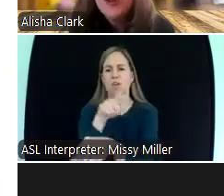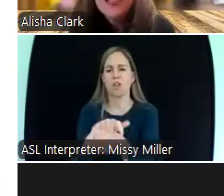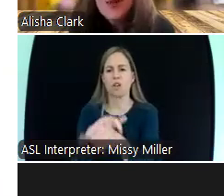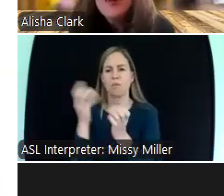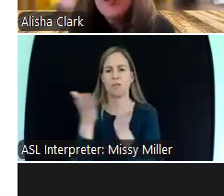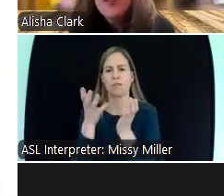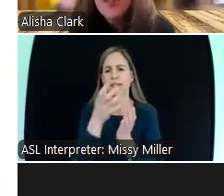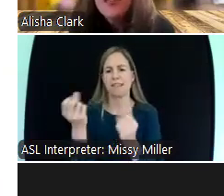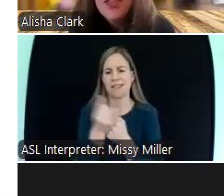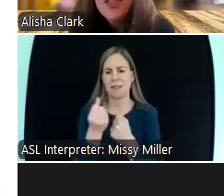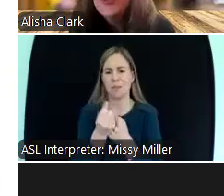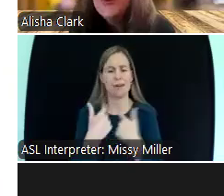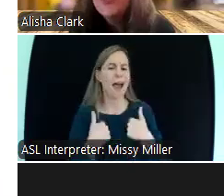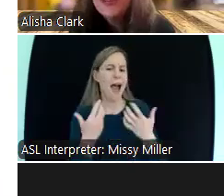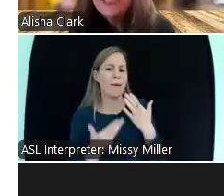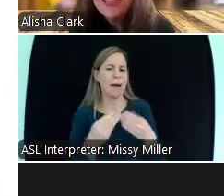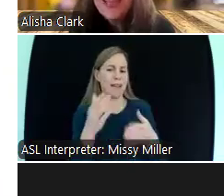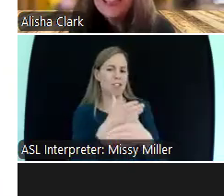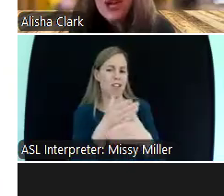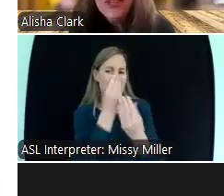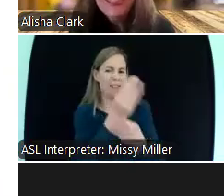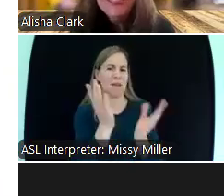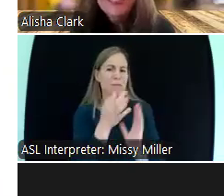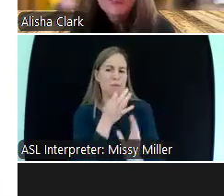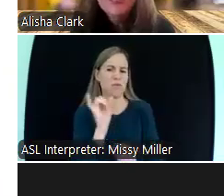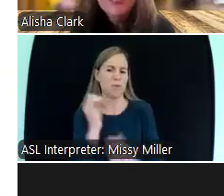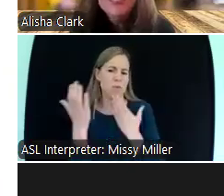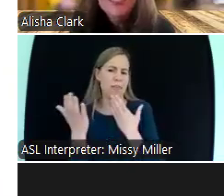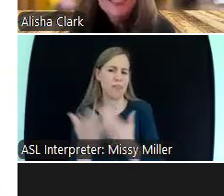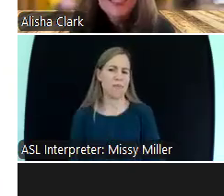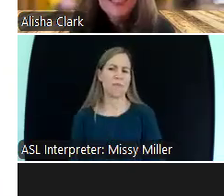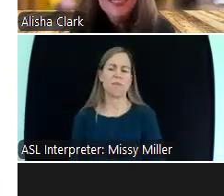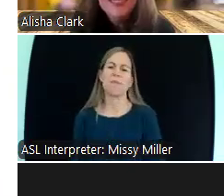sharing. So yes, thank you to whoever did that, to Carolyn.